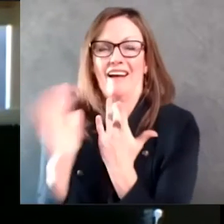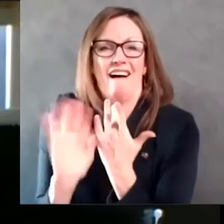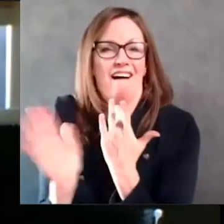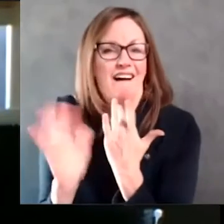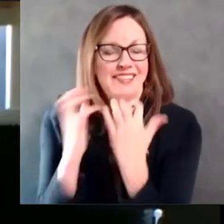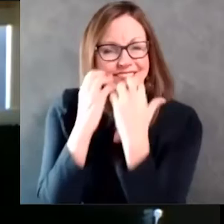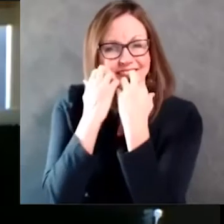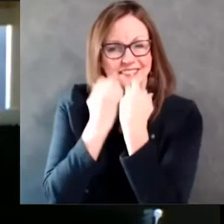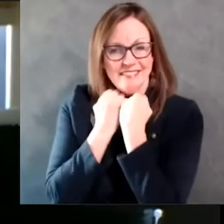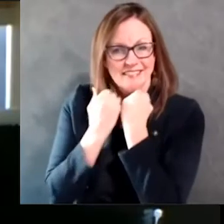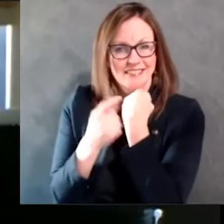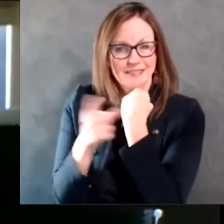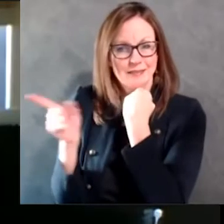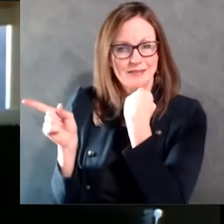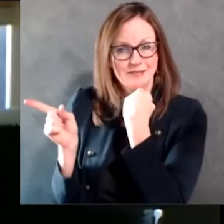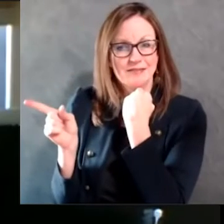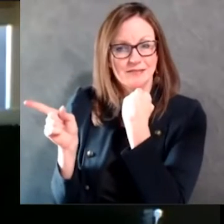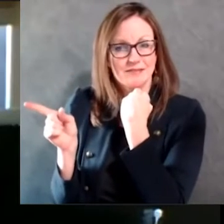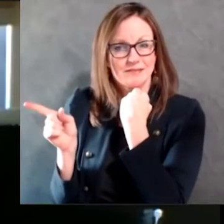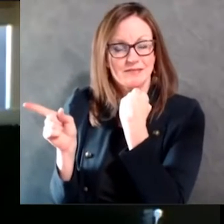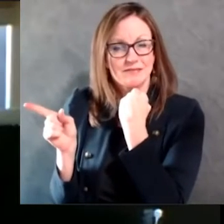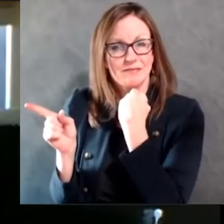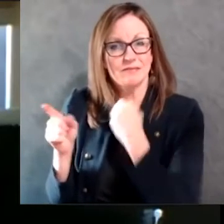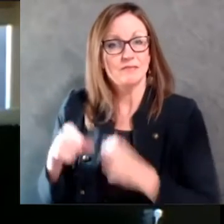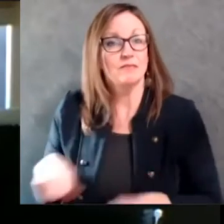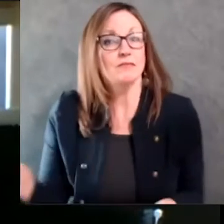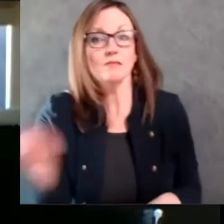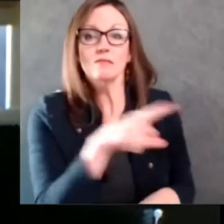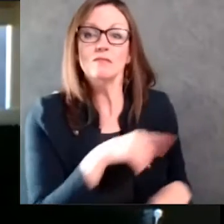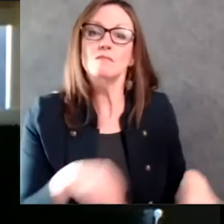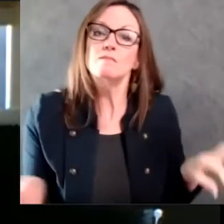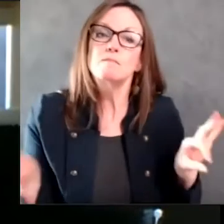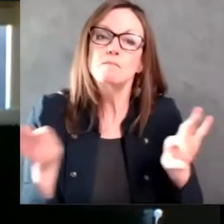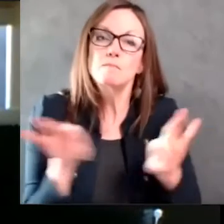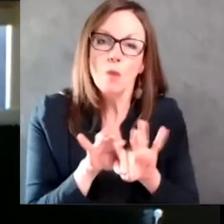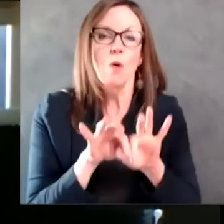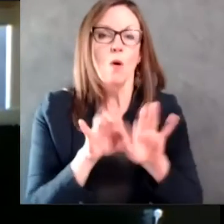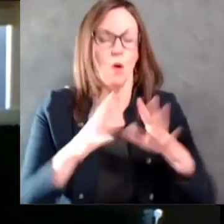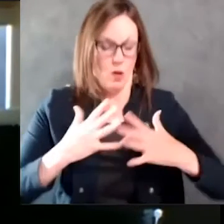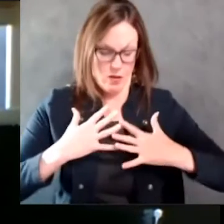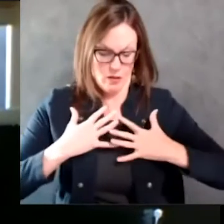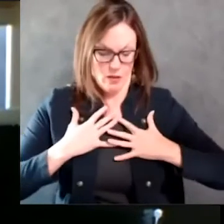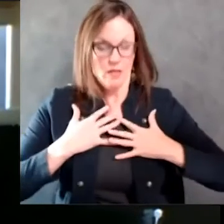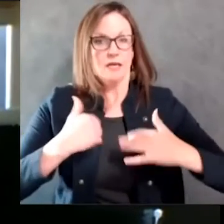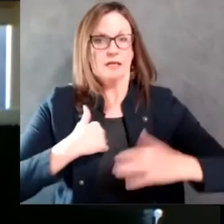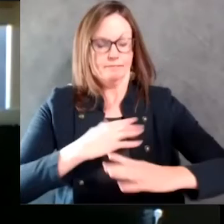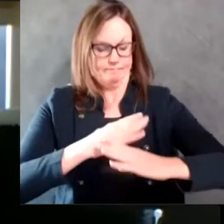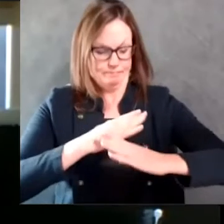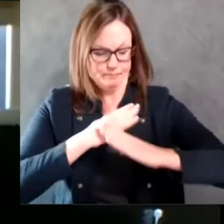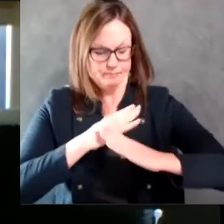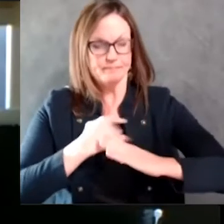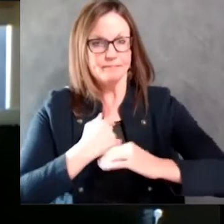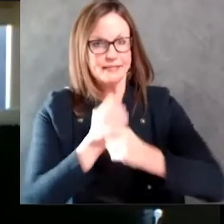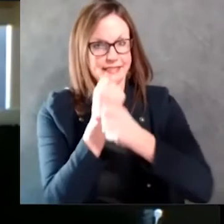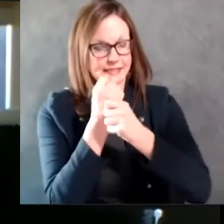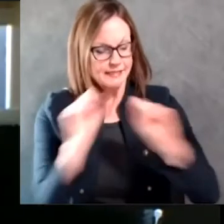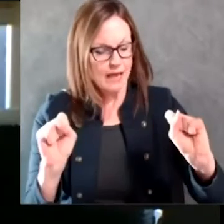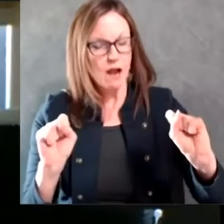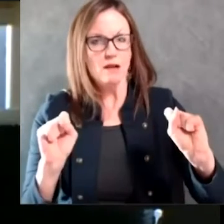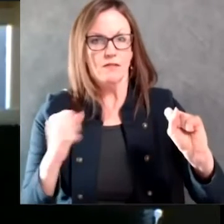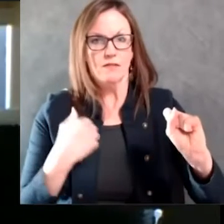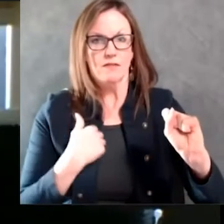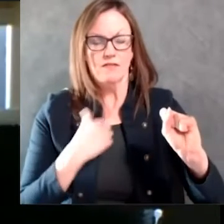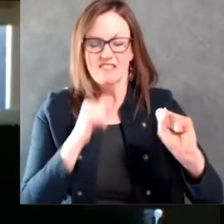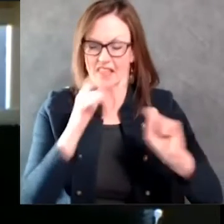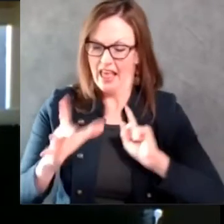by doing the simple things that may be aggravating at times, that may be difficult at times, the masking, the